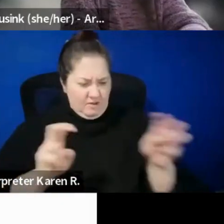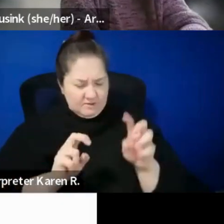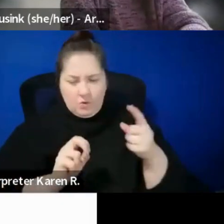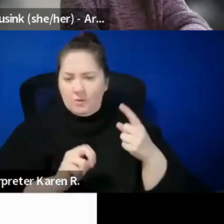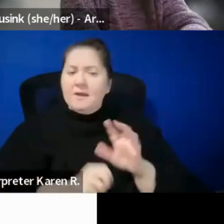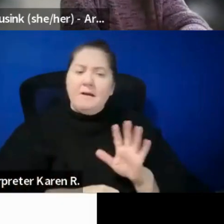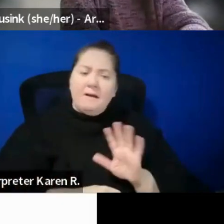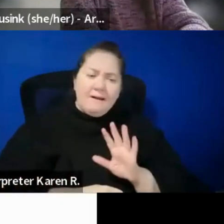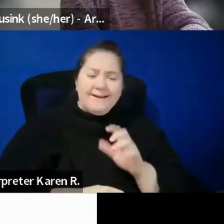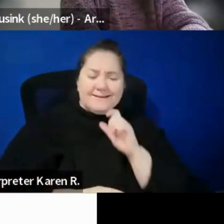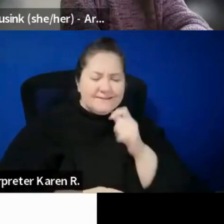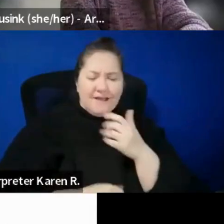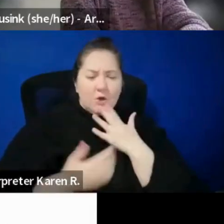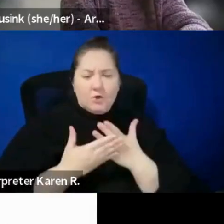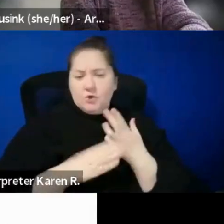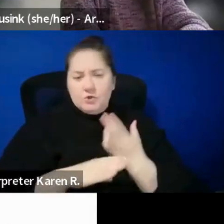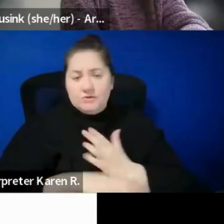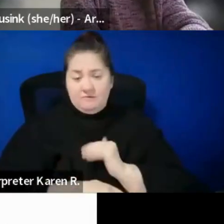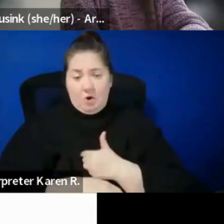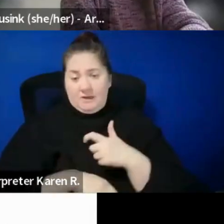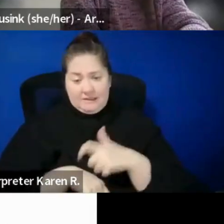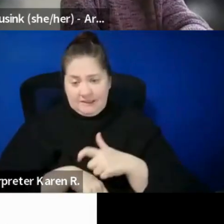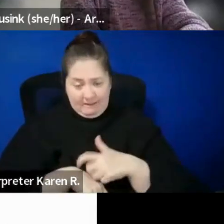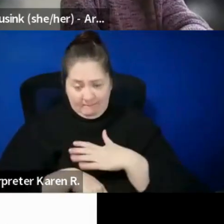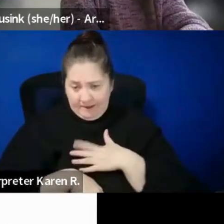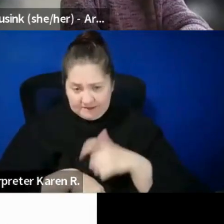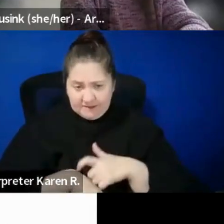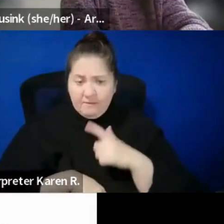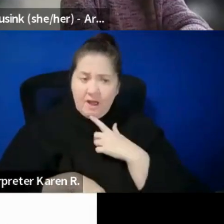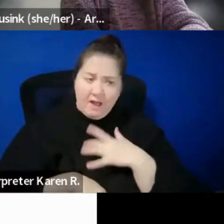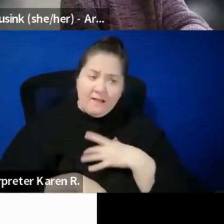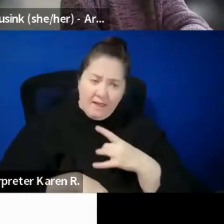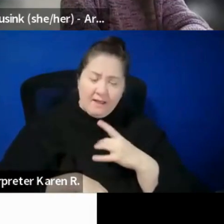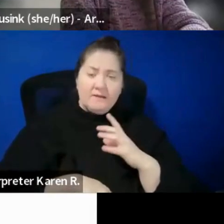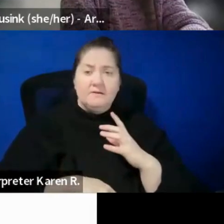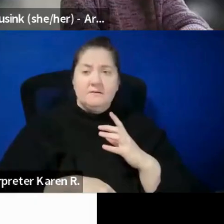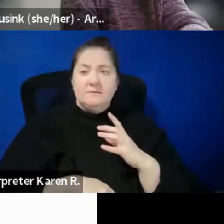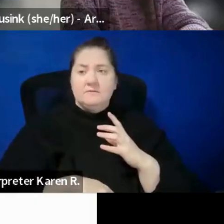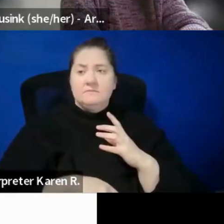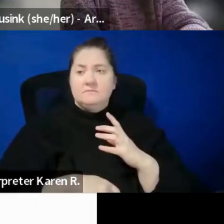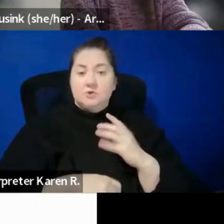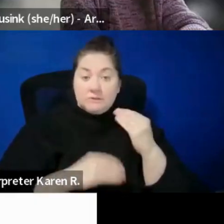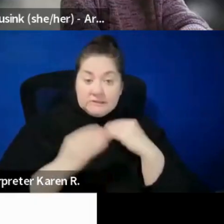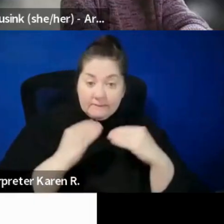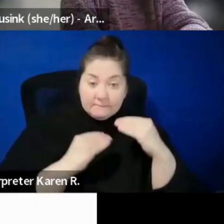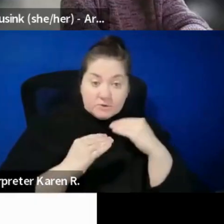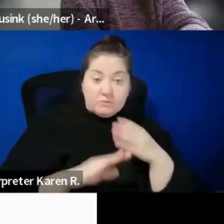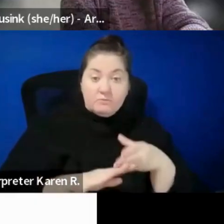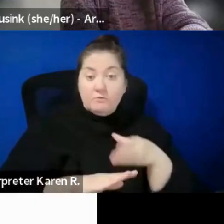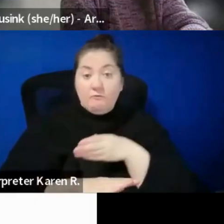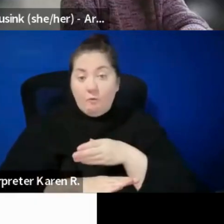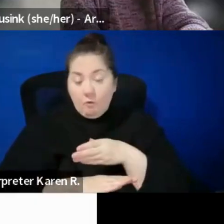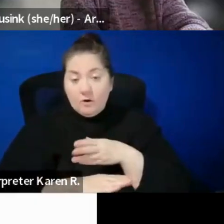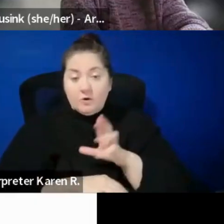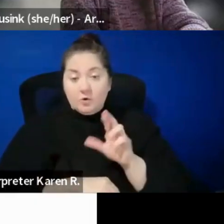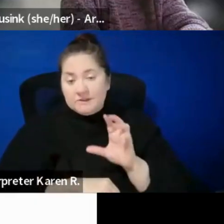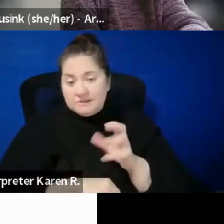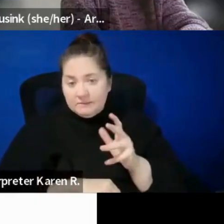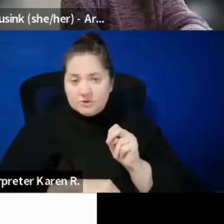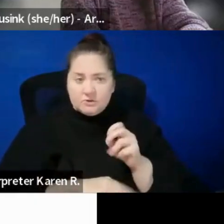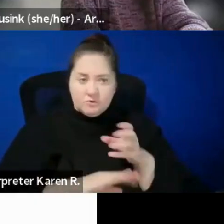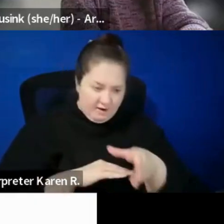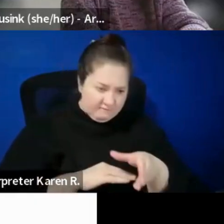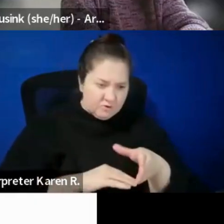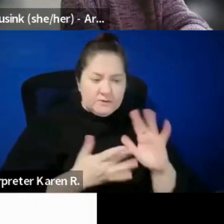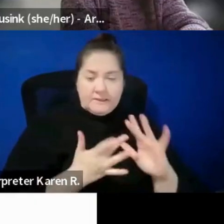don't like that. That's not a good use of our time, my time. I like to go to the reception to network with my